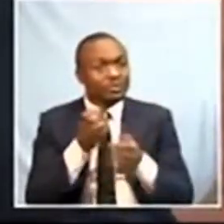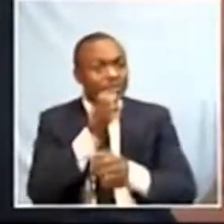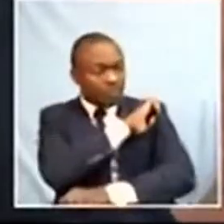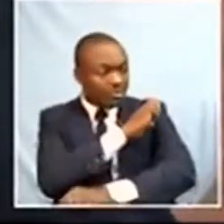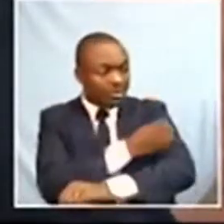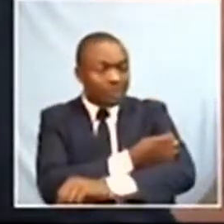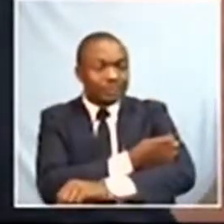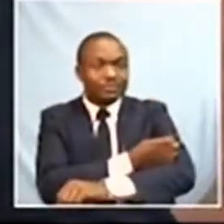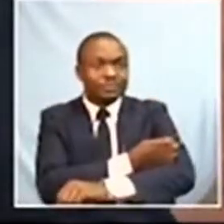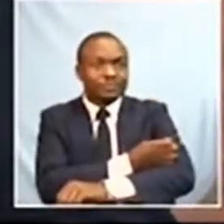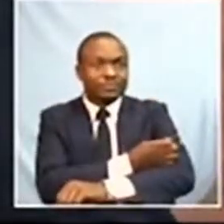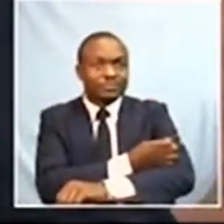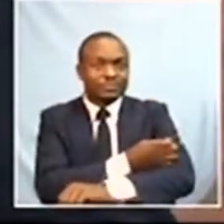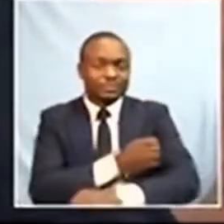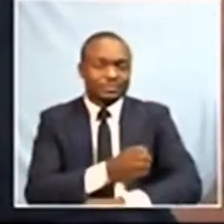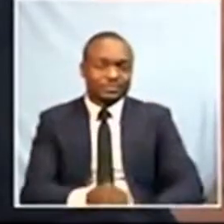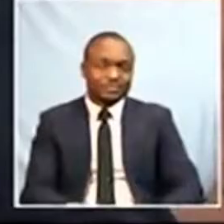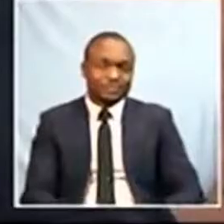empower.